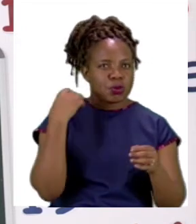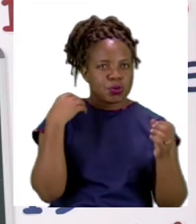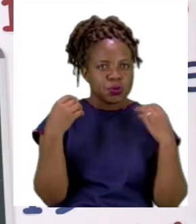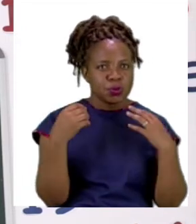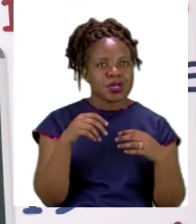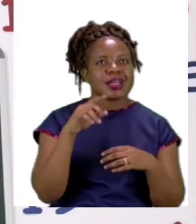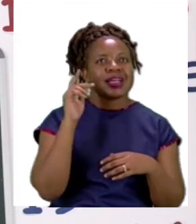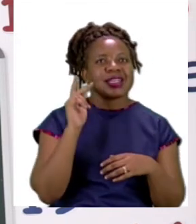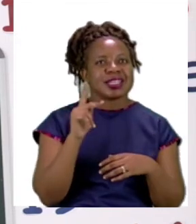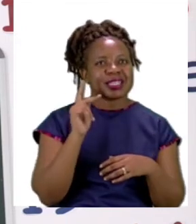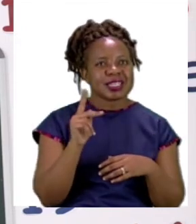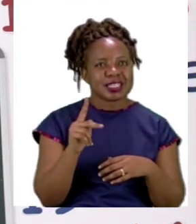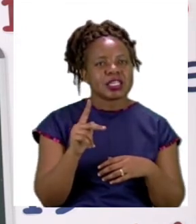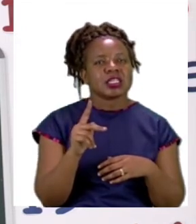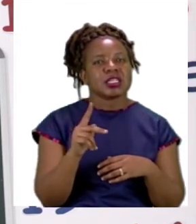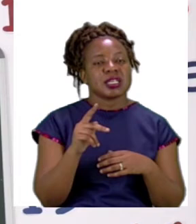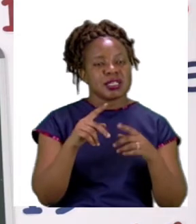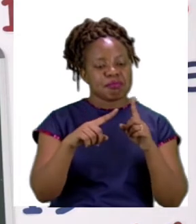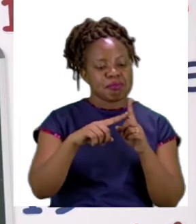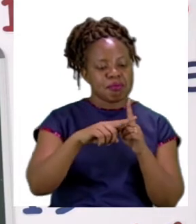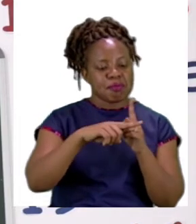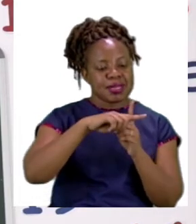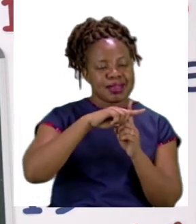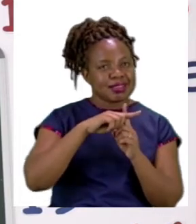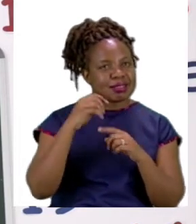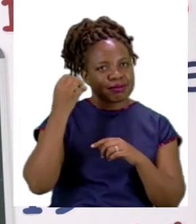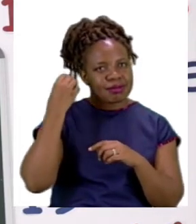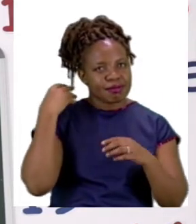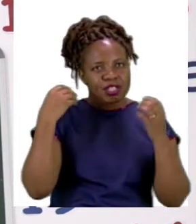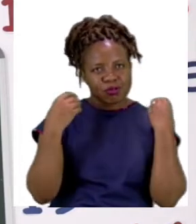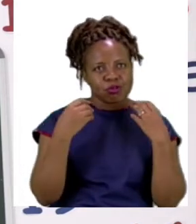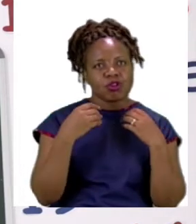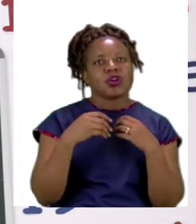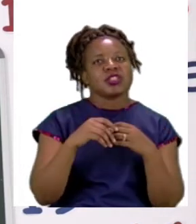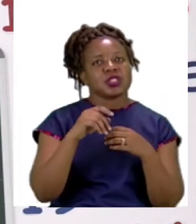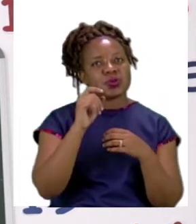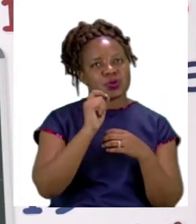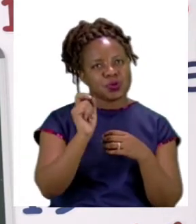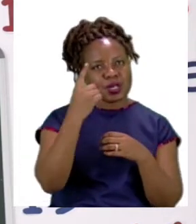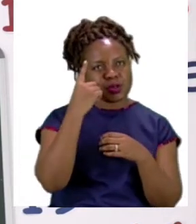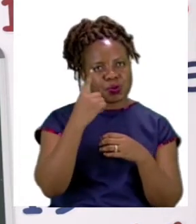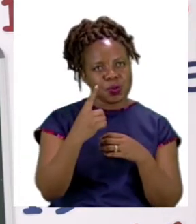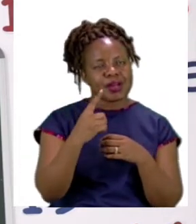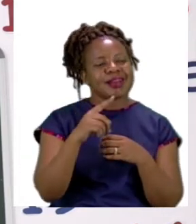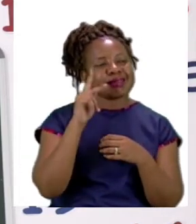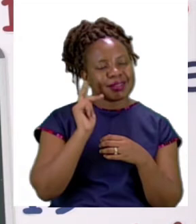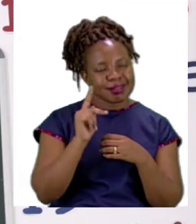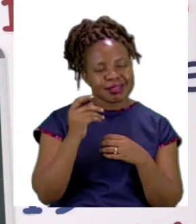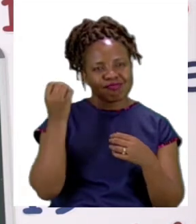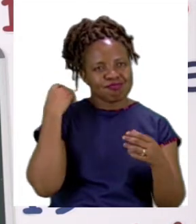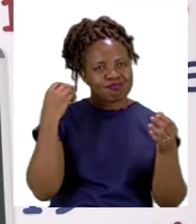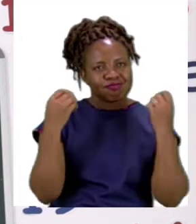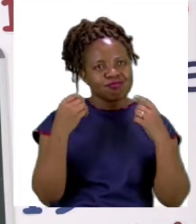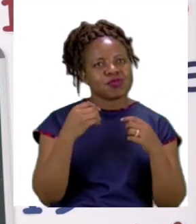sign, and then we write the 1. We ignore our 0, we ignore our